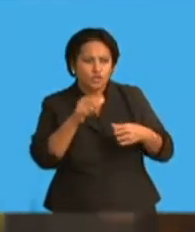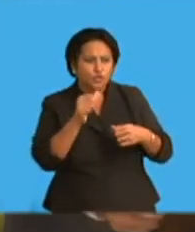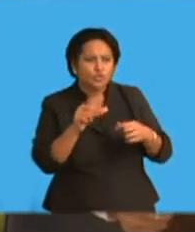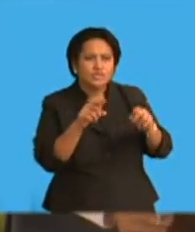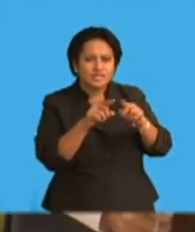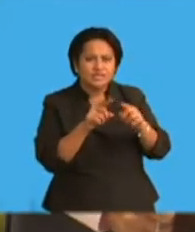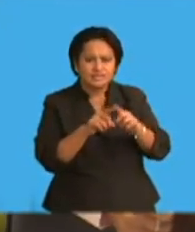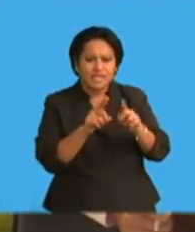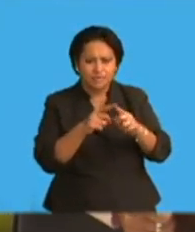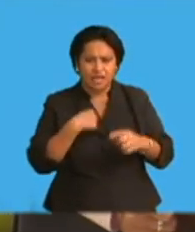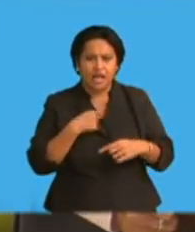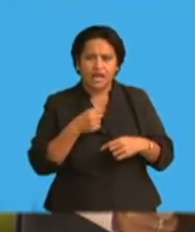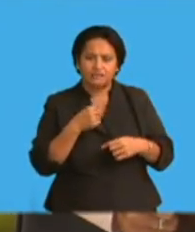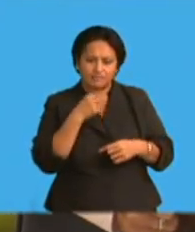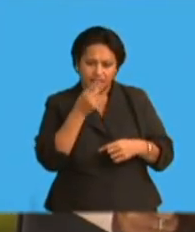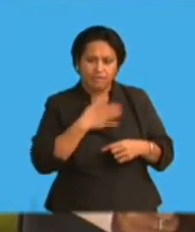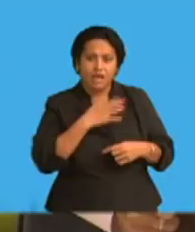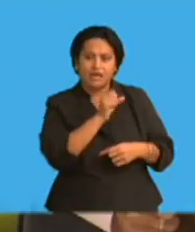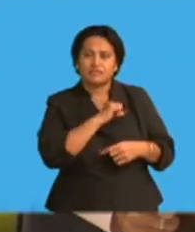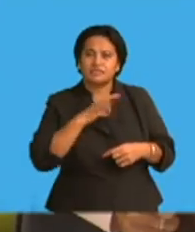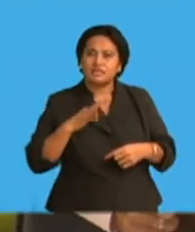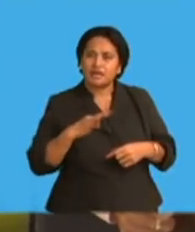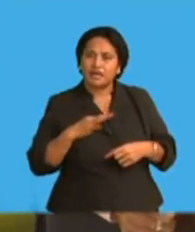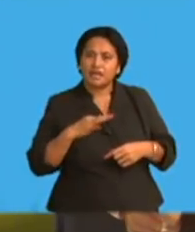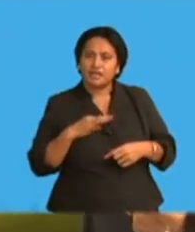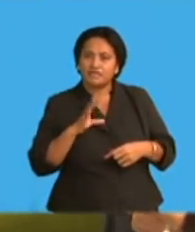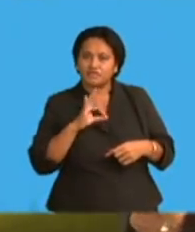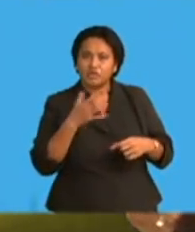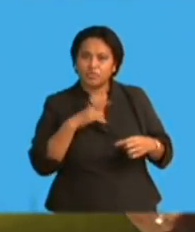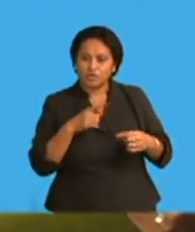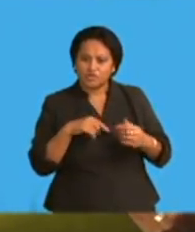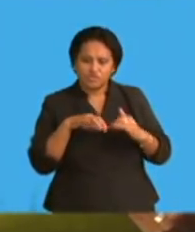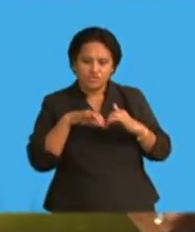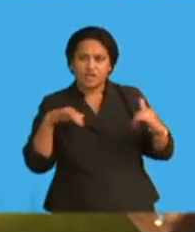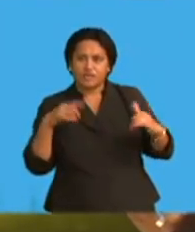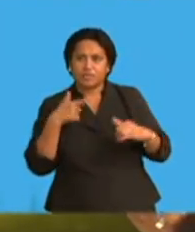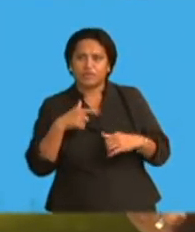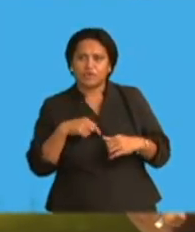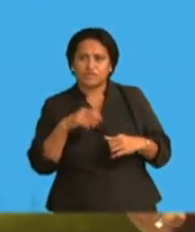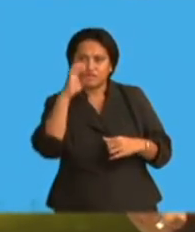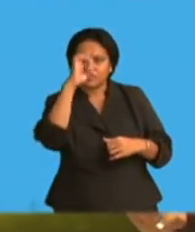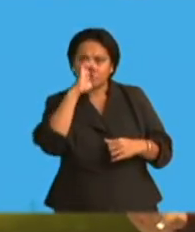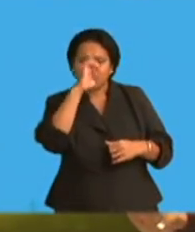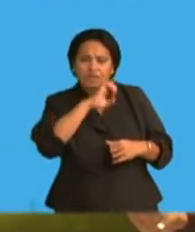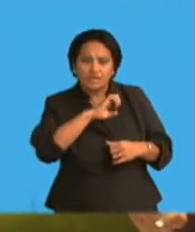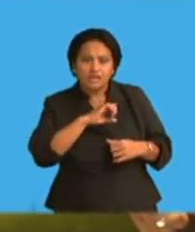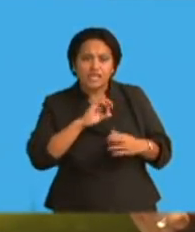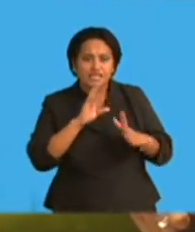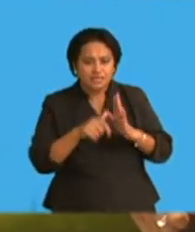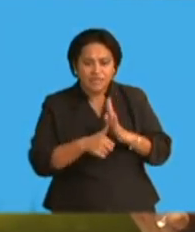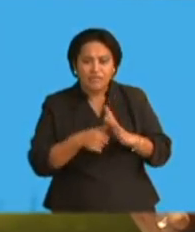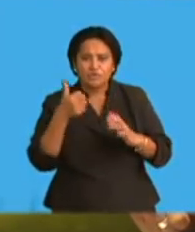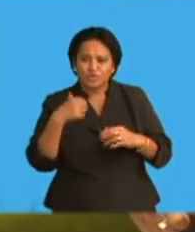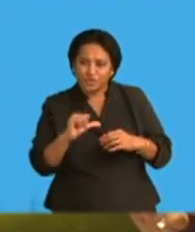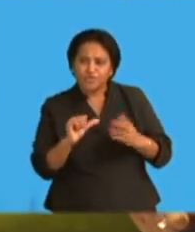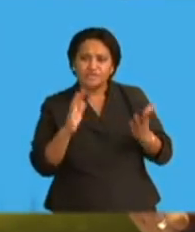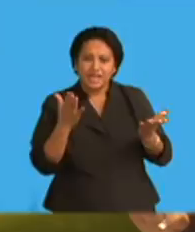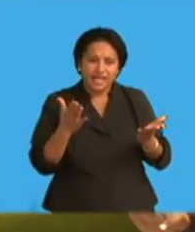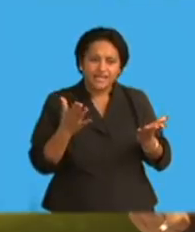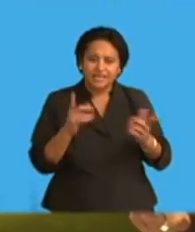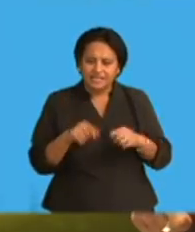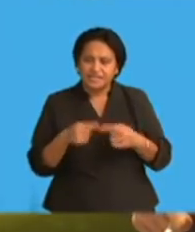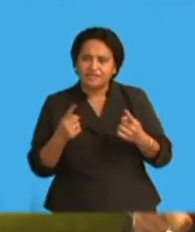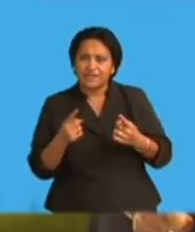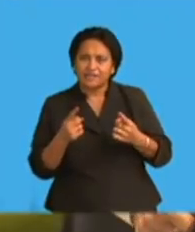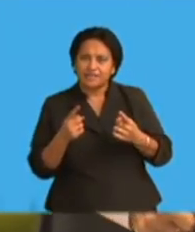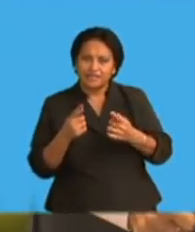same ethnic group or different ethnic group. When you say something to anybody, it's a colloquial speech. When you say to somebody, do